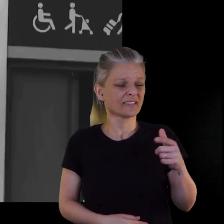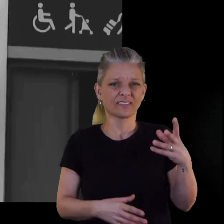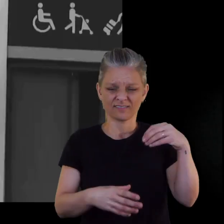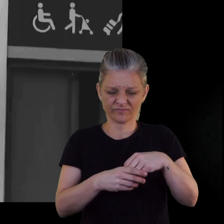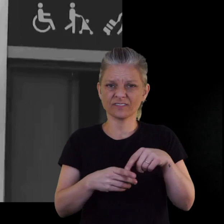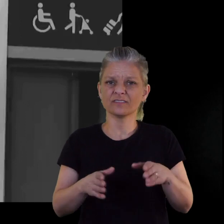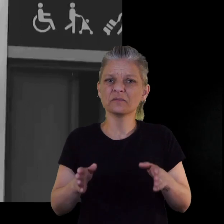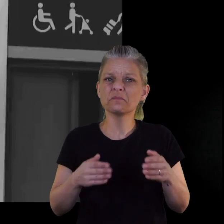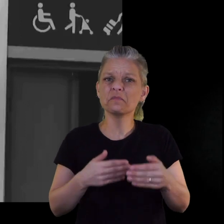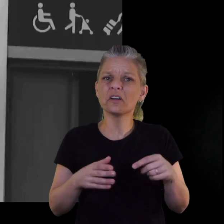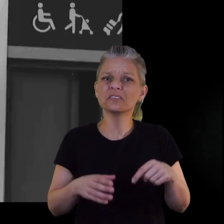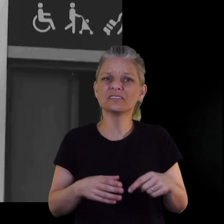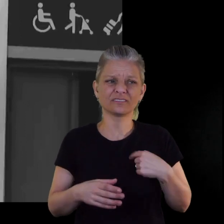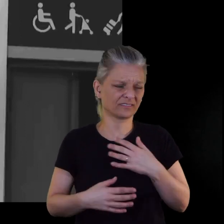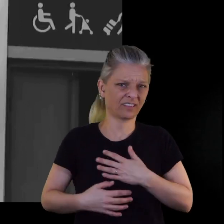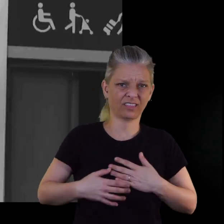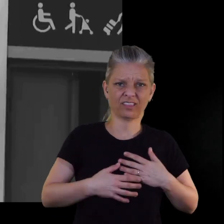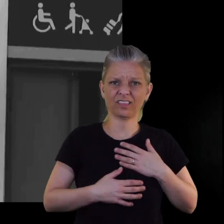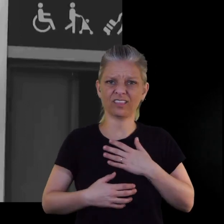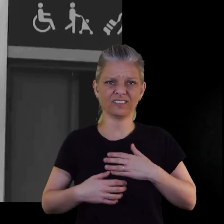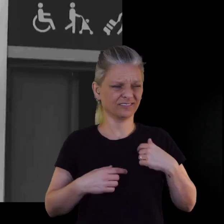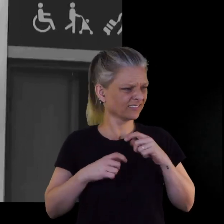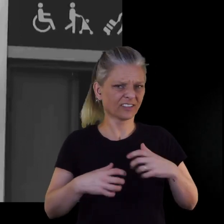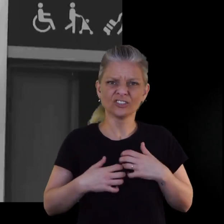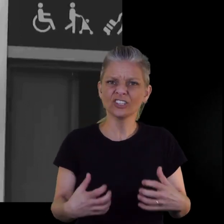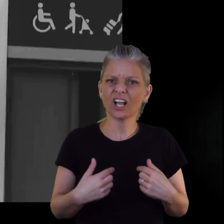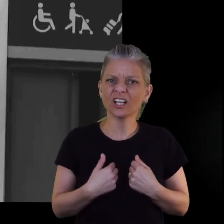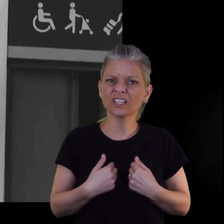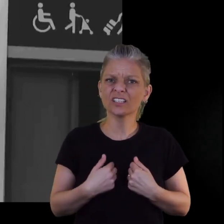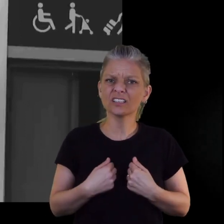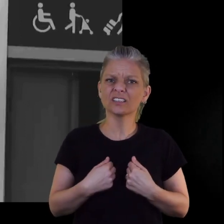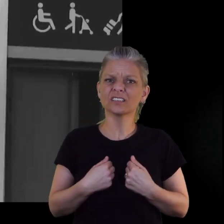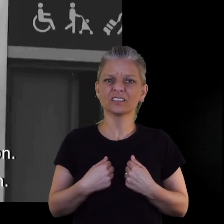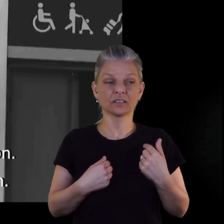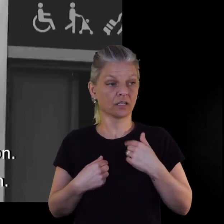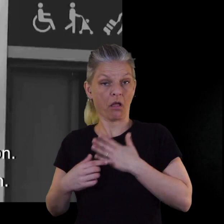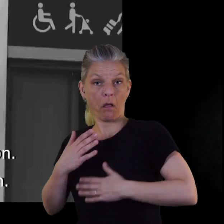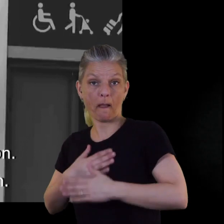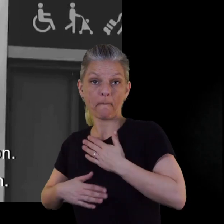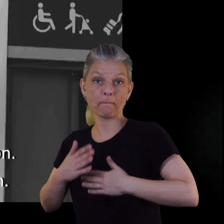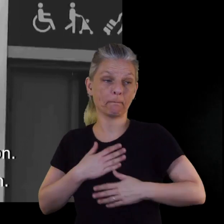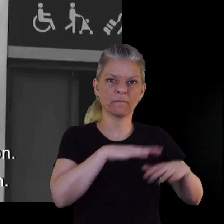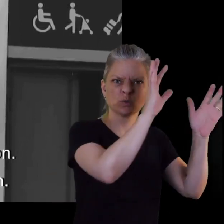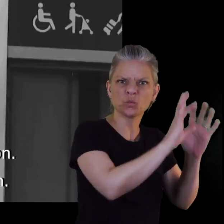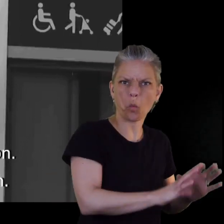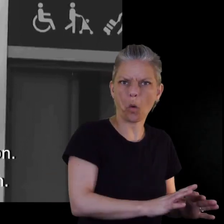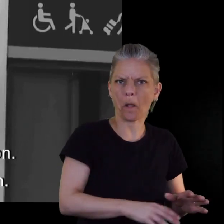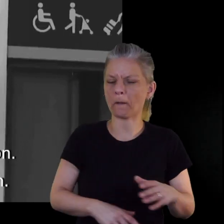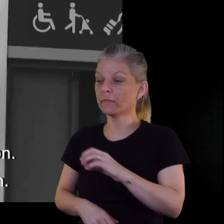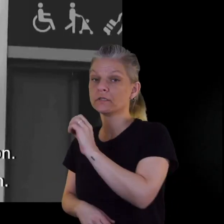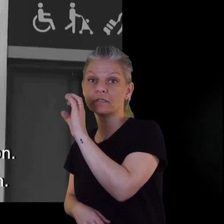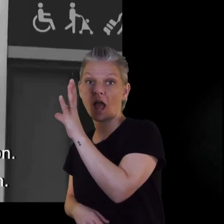Next to nothing fits a singular box. I tore my borders apart. Still I'm in shock. I am the calm and the